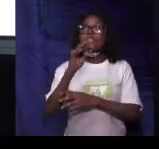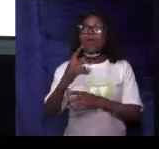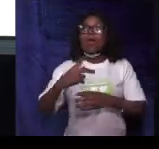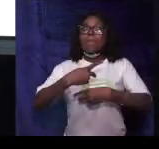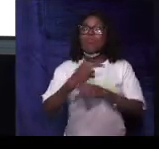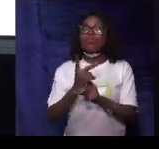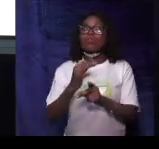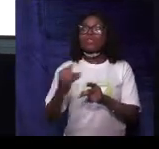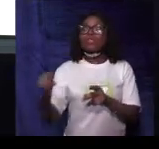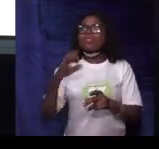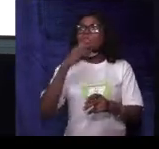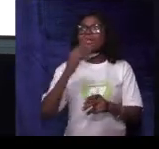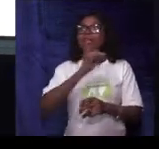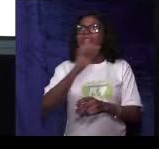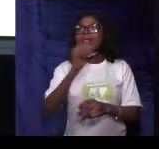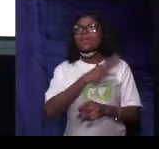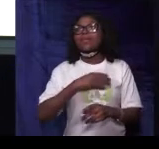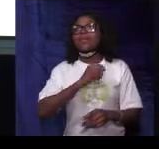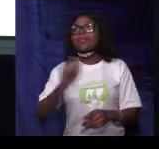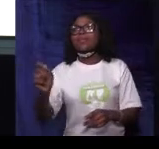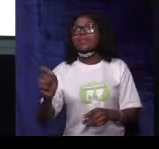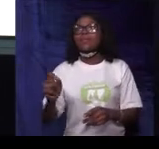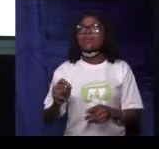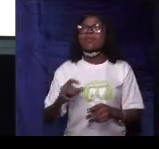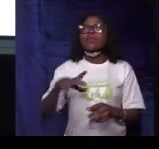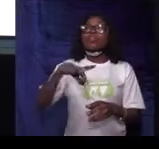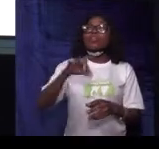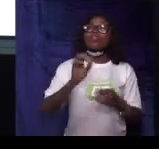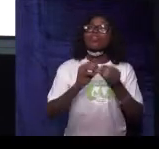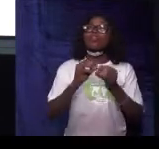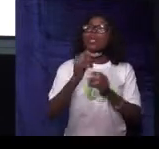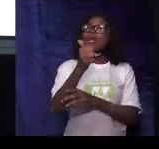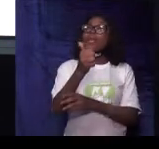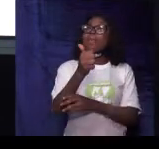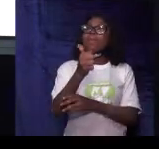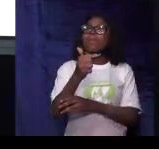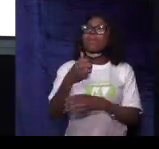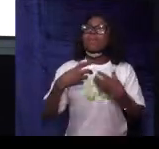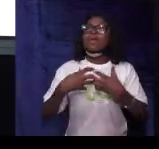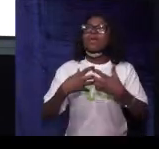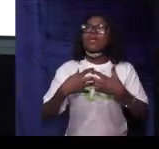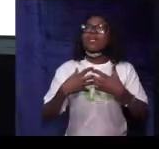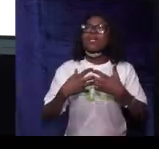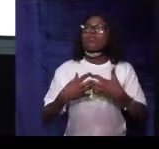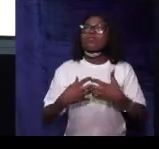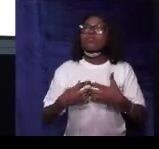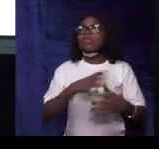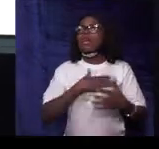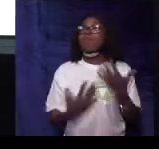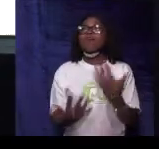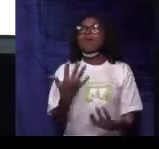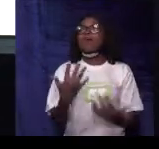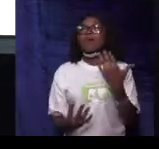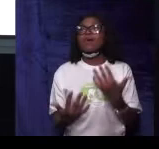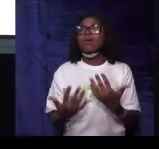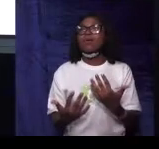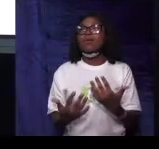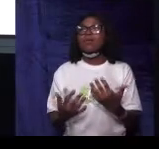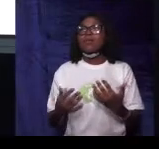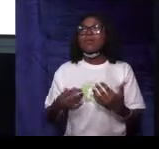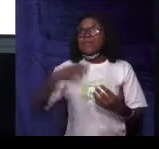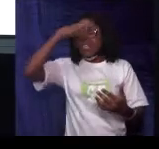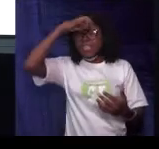Friction produces dash and dash. Option A, electricity and